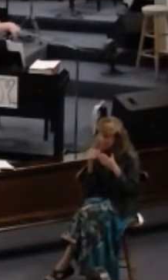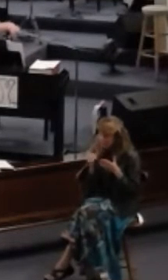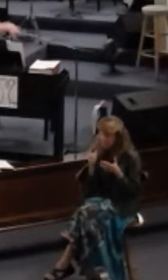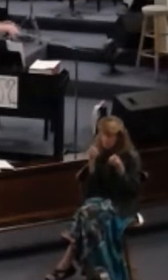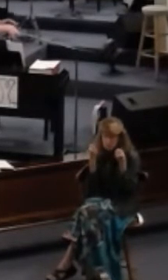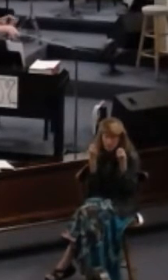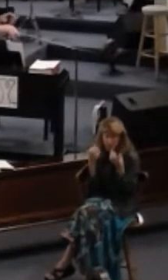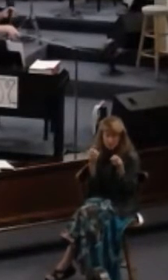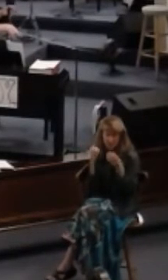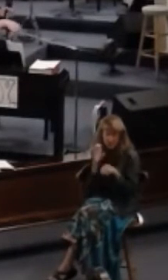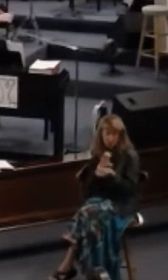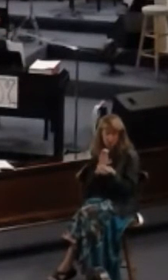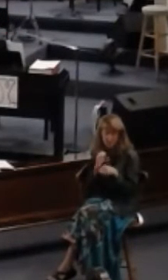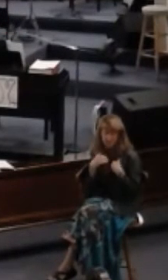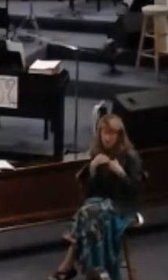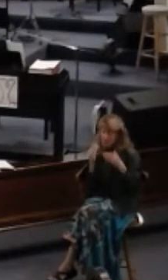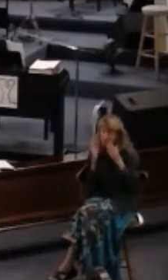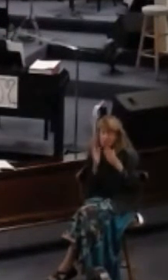models